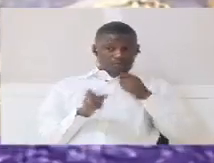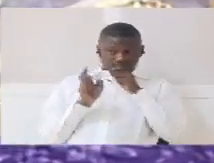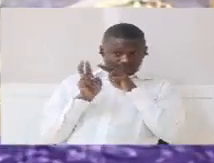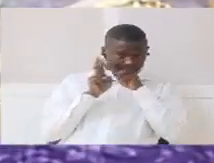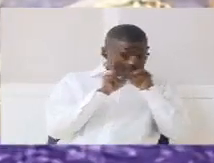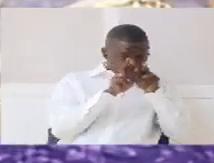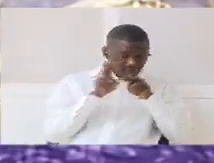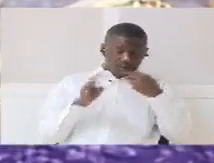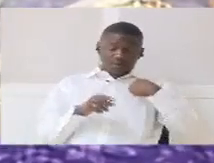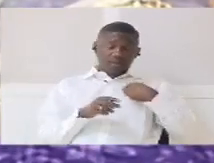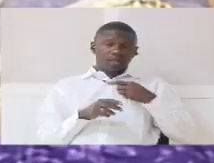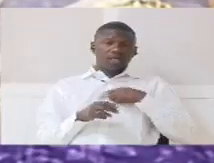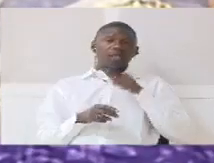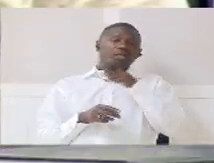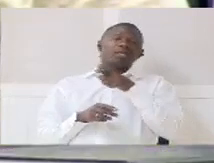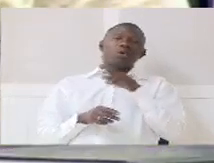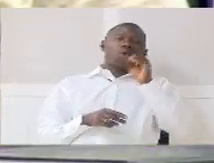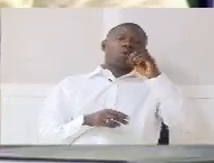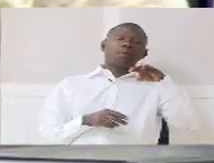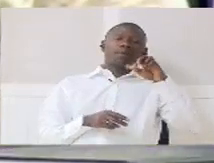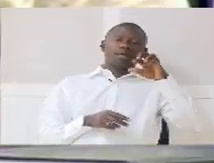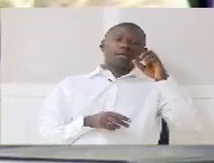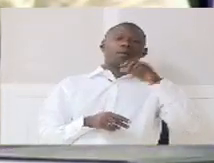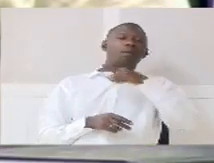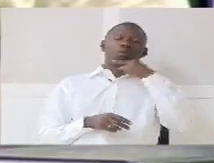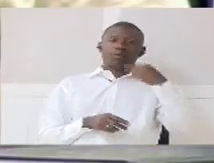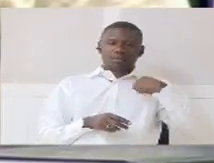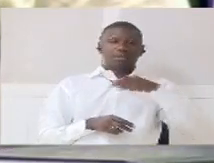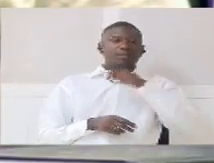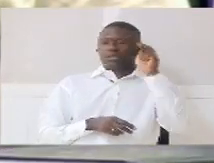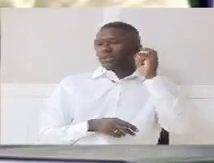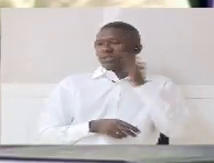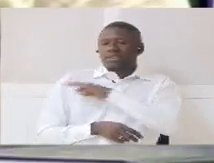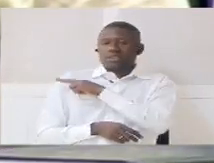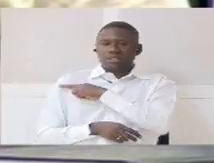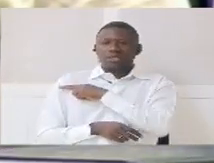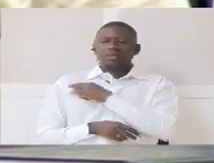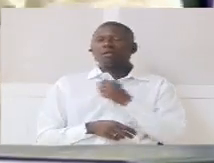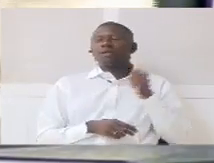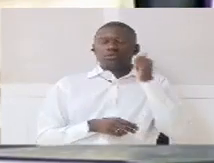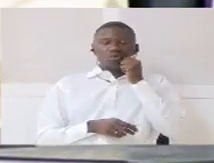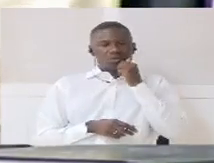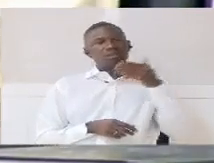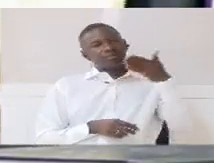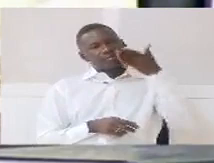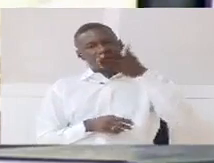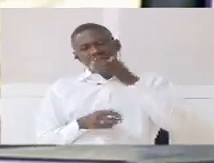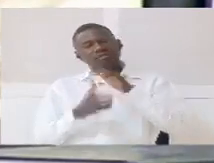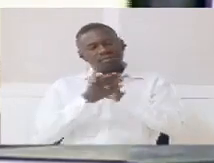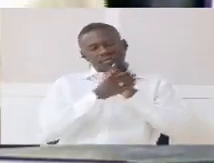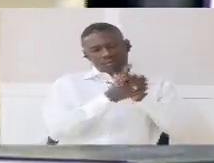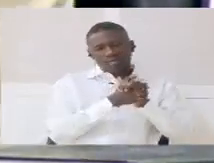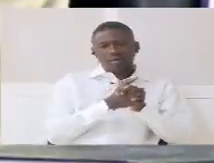I was being monitored. Yeah. And his mother was my sister, yeah. And I used to go to her to go and extend my greetings to her. Yeah, so always I appeal in